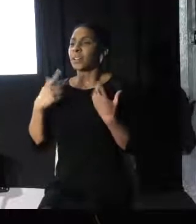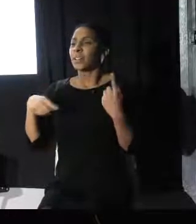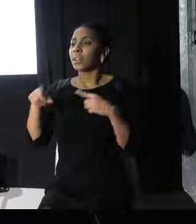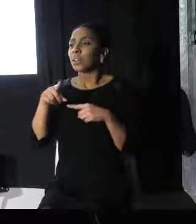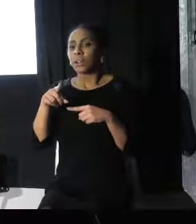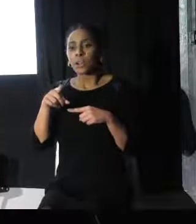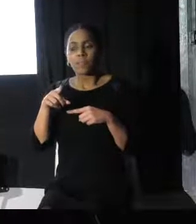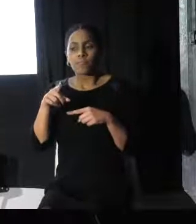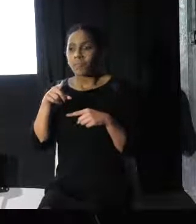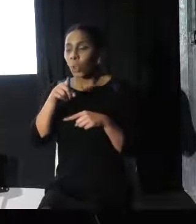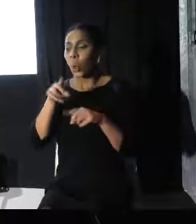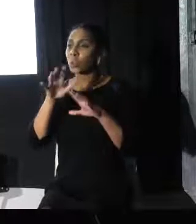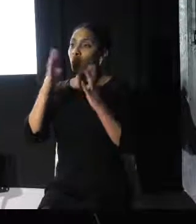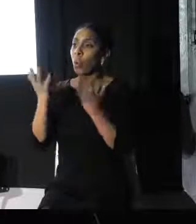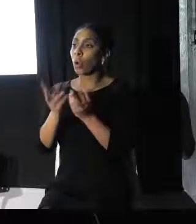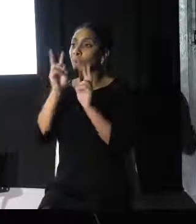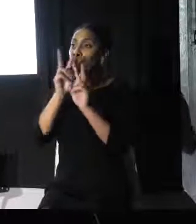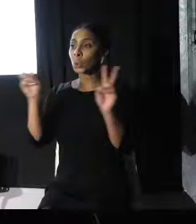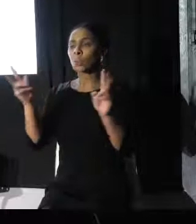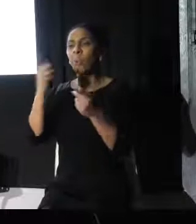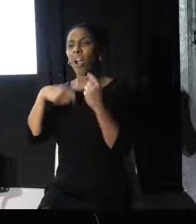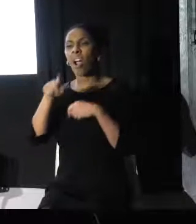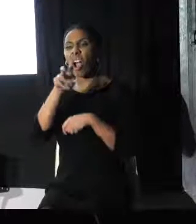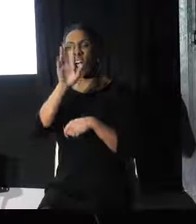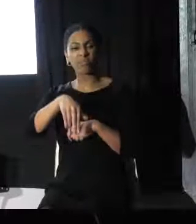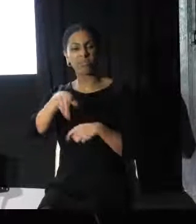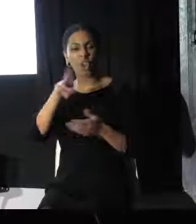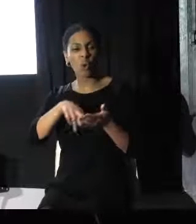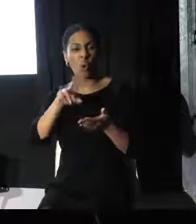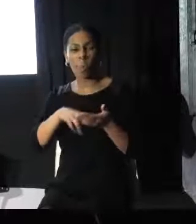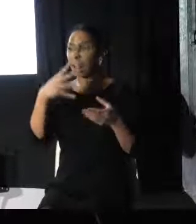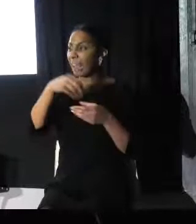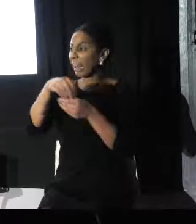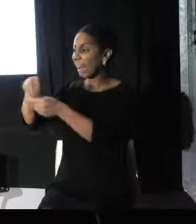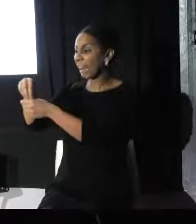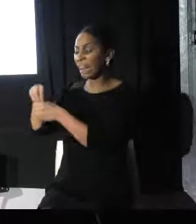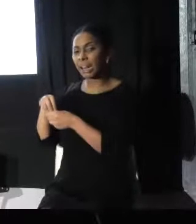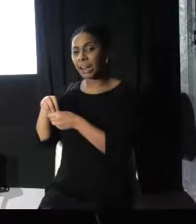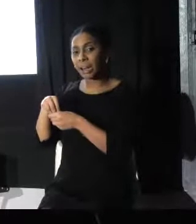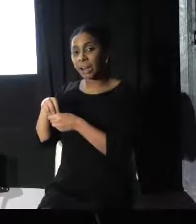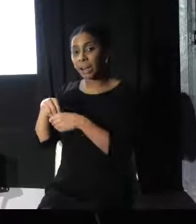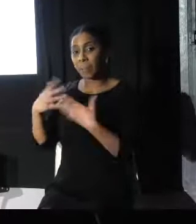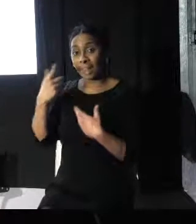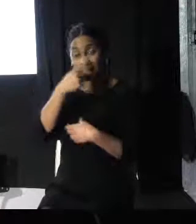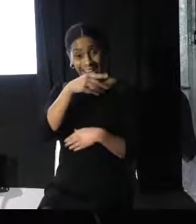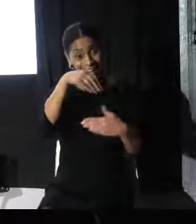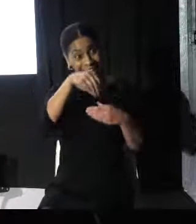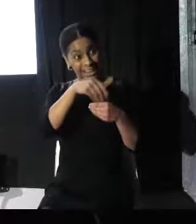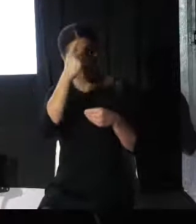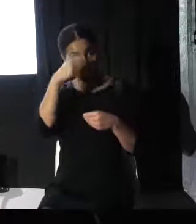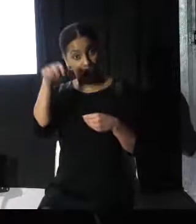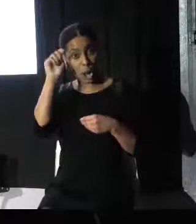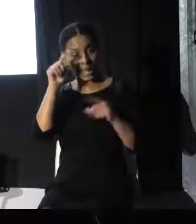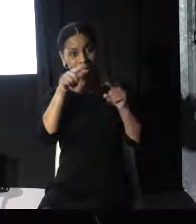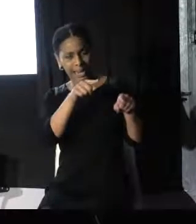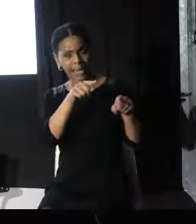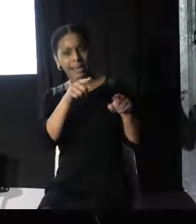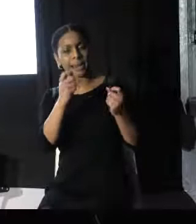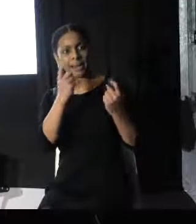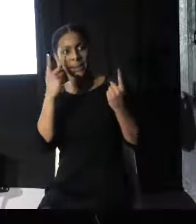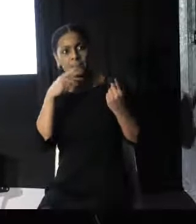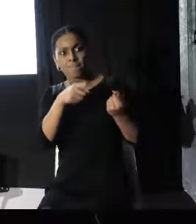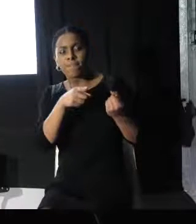built into our lived environment, of course, in a Berlin context, has been absolutely at the heart of attempts also